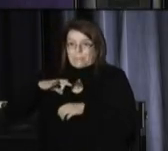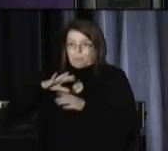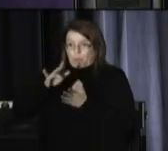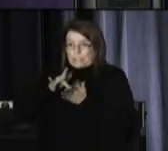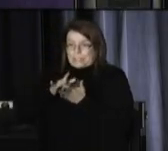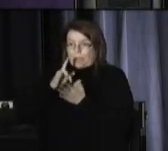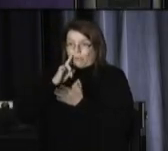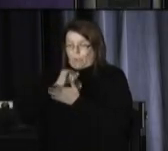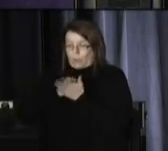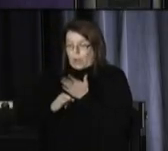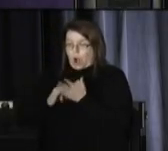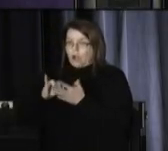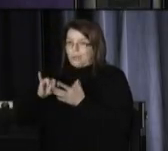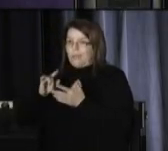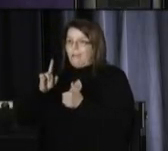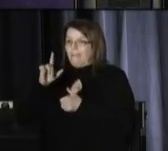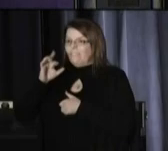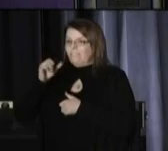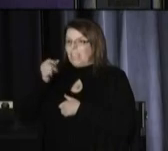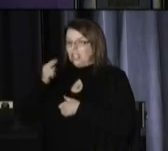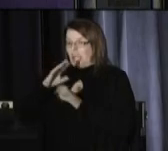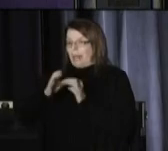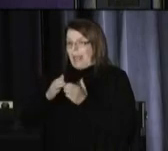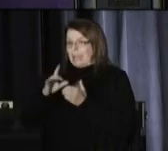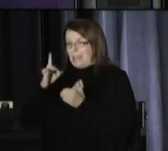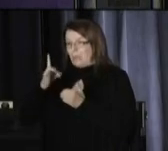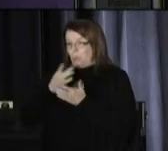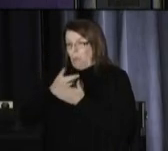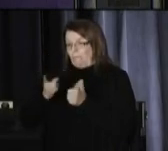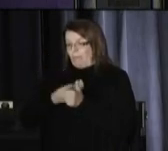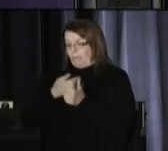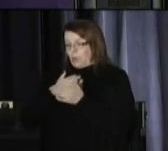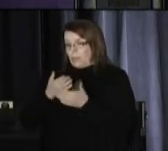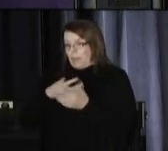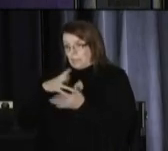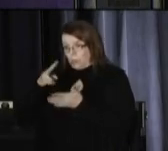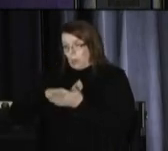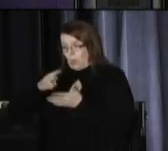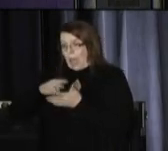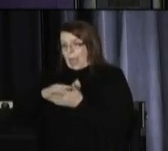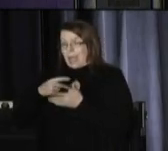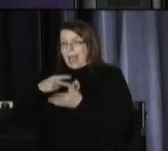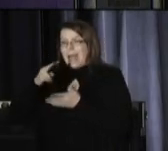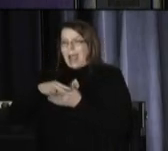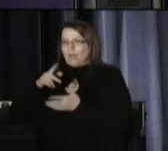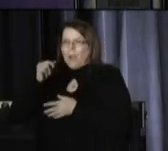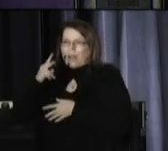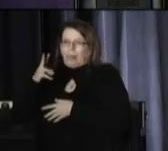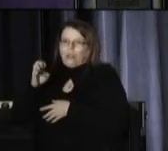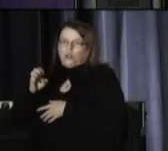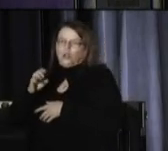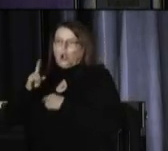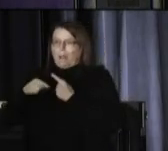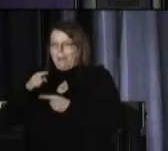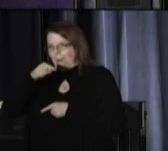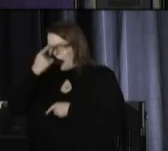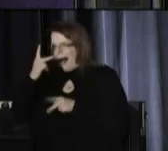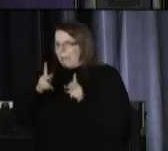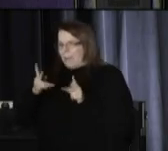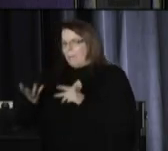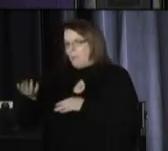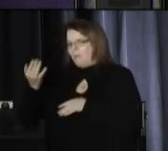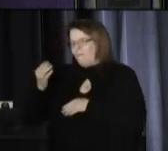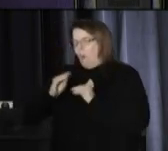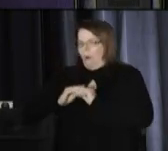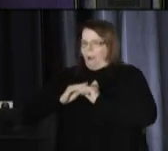fiction course, and that was one of the first things we read. And, you know, I had read literature by and about Black people before,